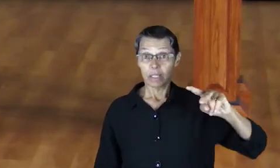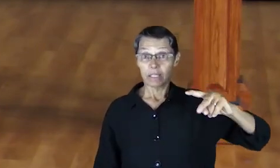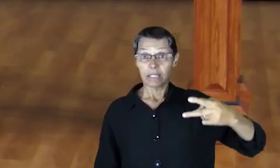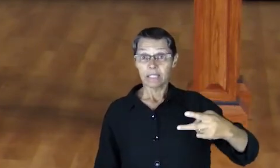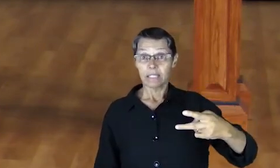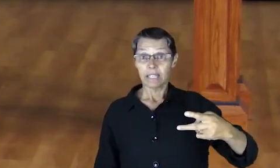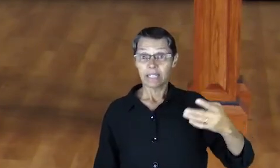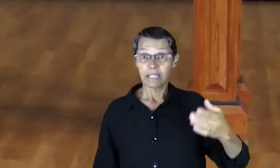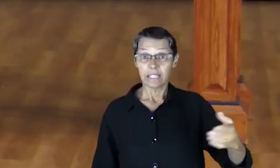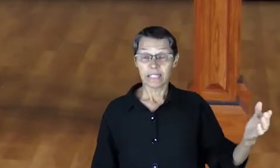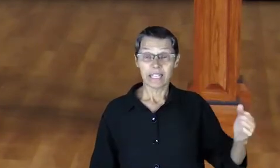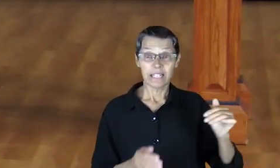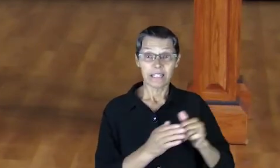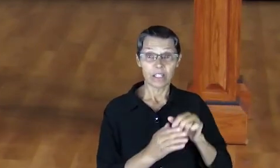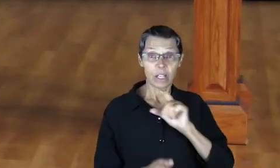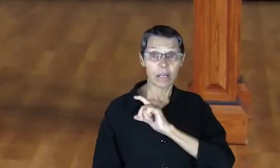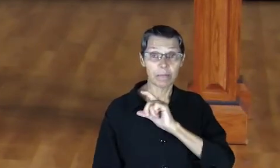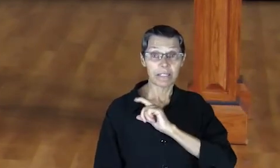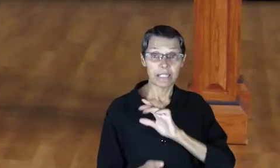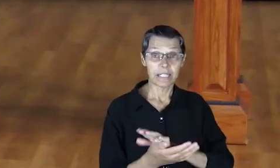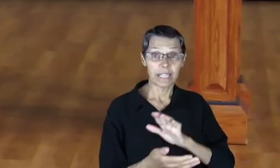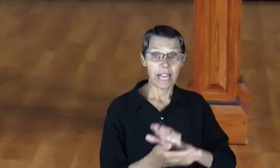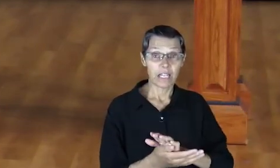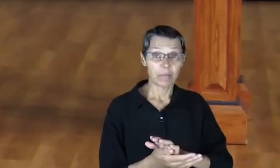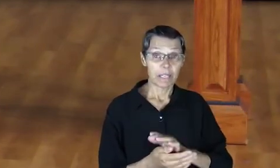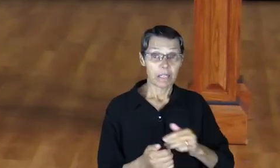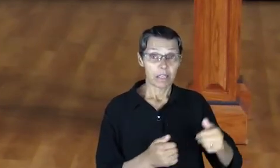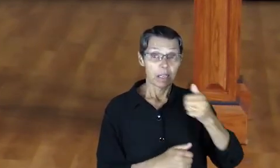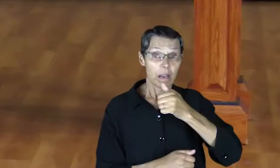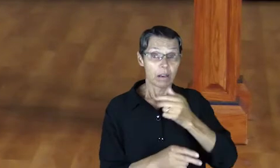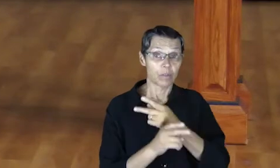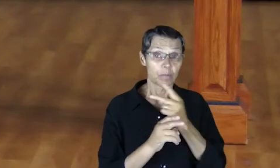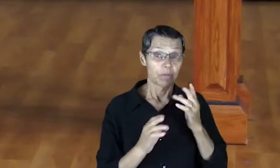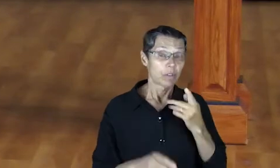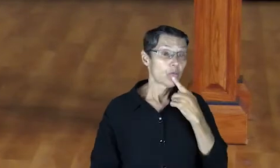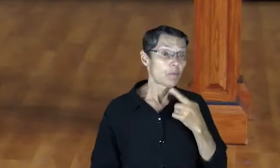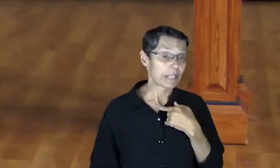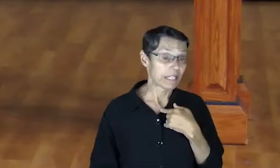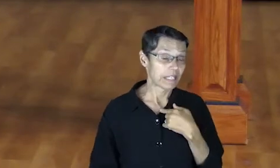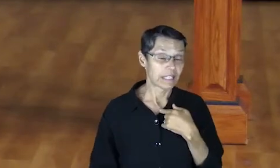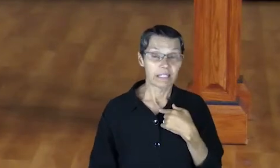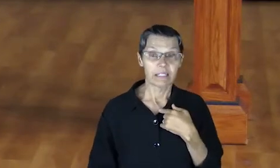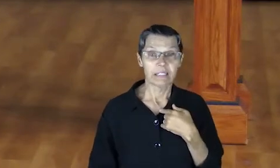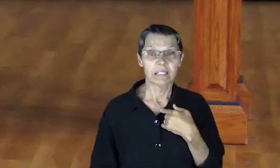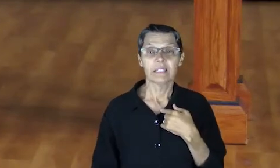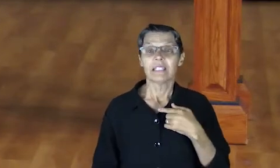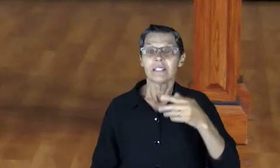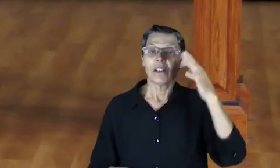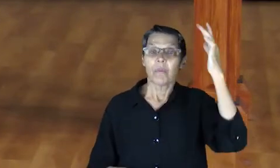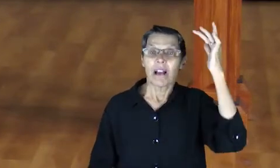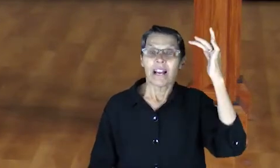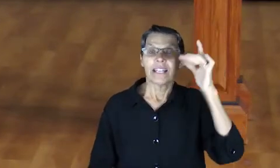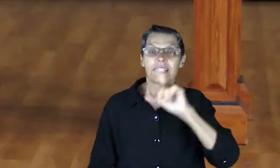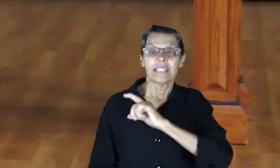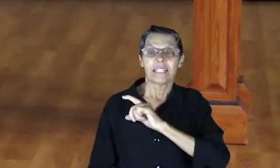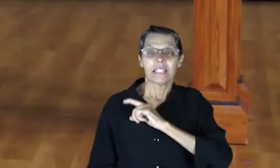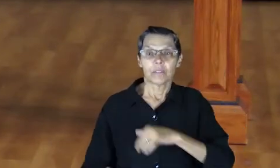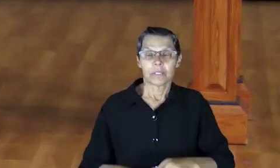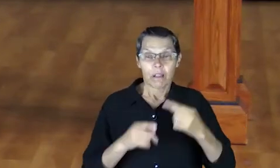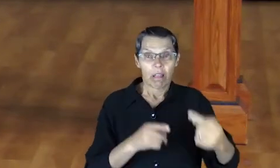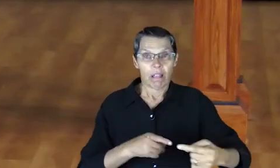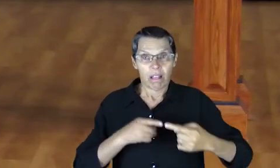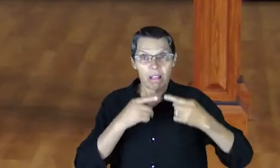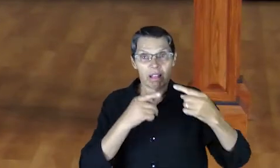That supervisor of the academy said to me that night in the darkness as the cadets continued to struggle with these